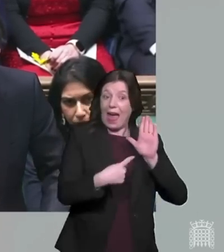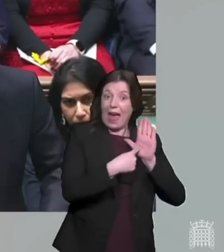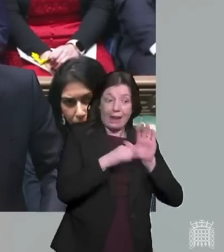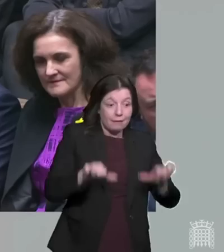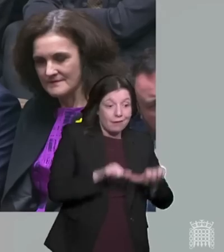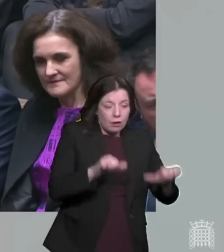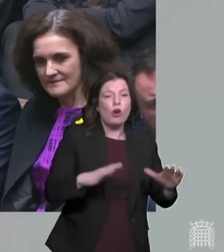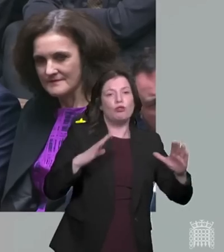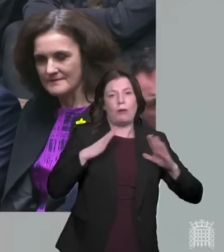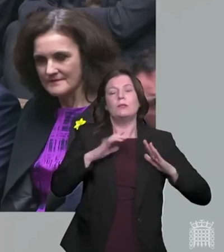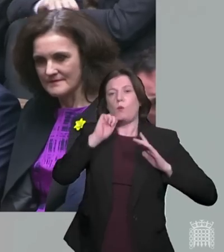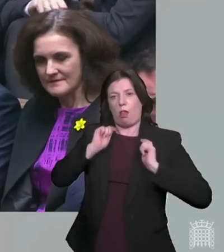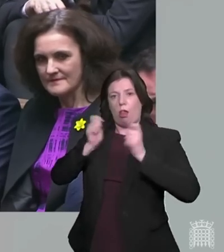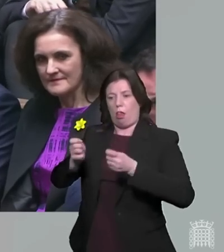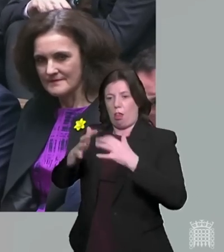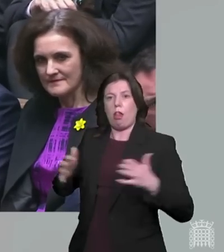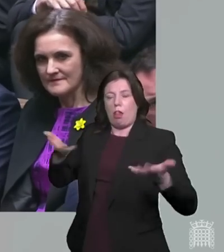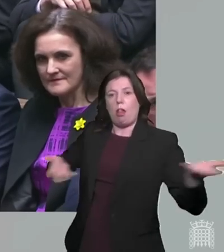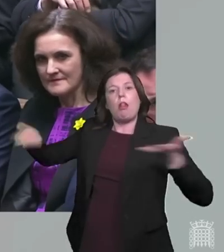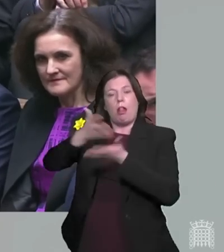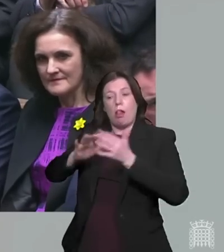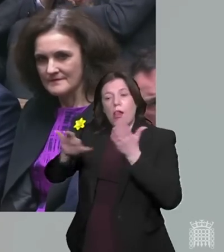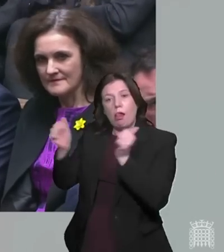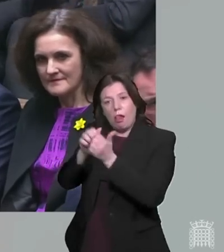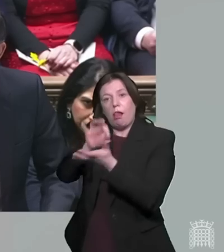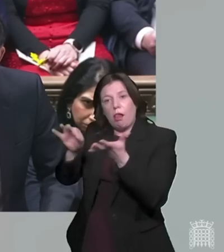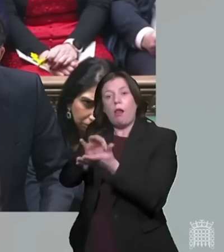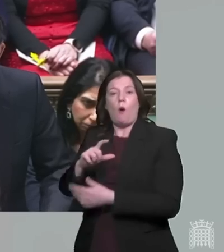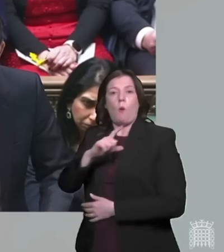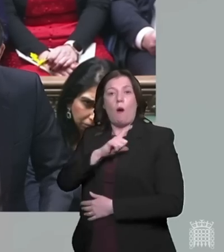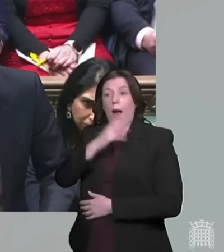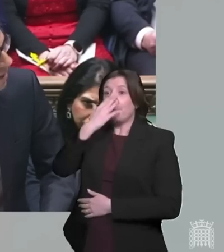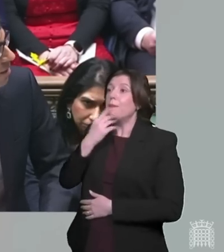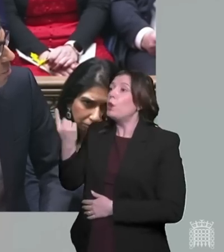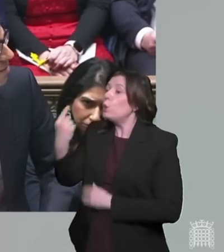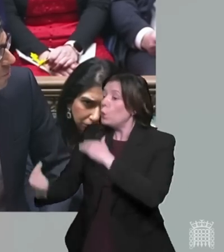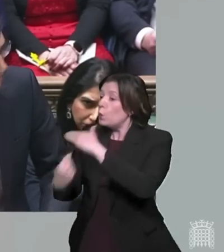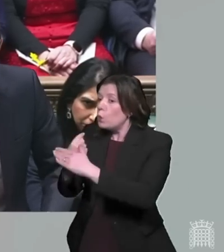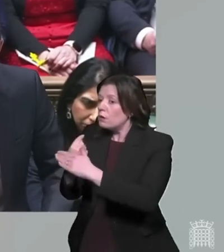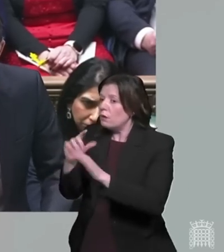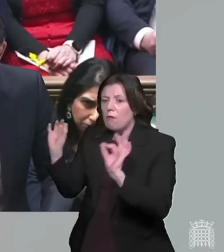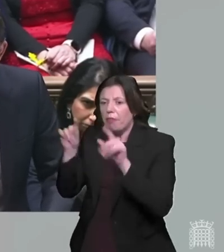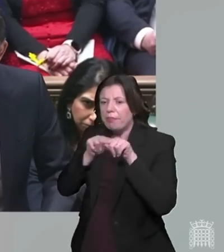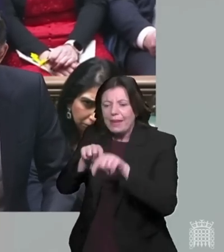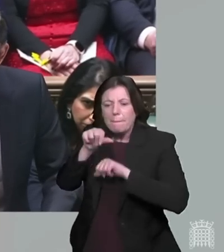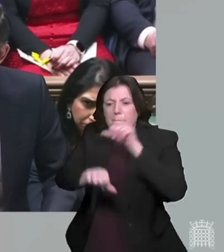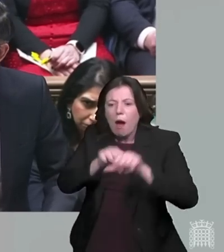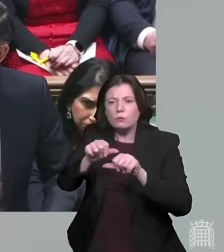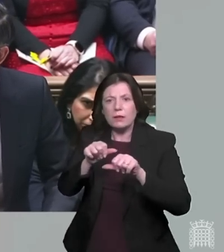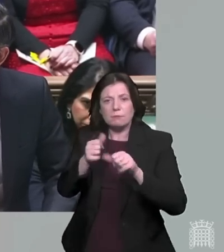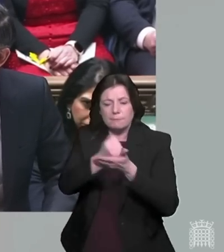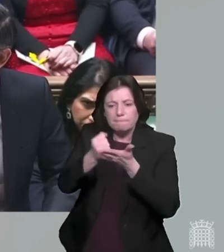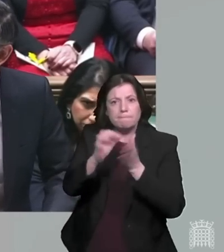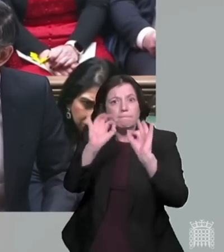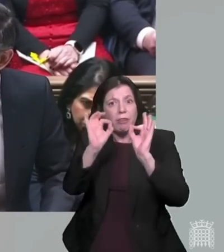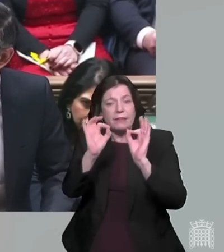this House to ensure that if you arrive in this country illegally, you will not be able to stay. You will be swiftly detained and removed to your